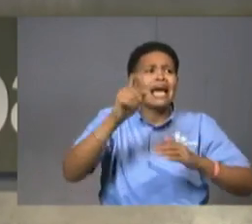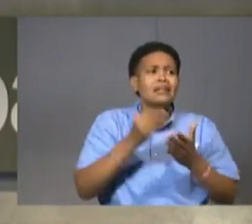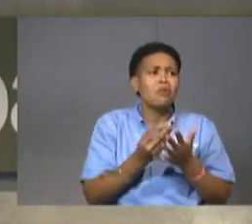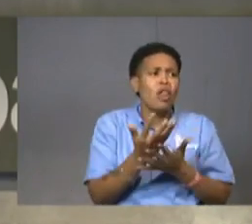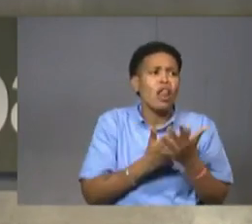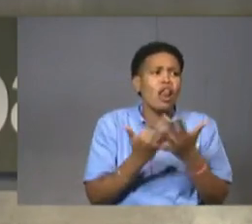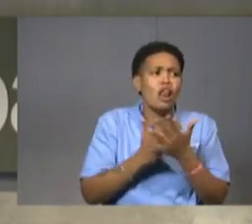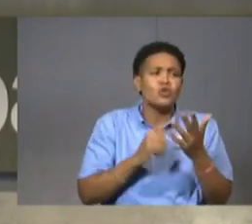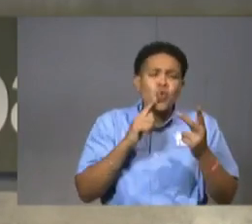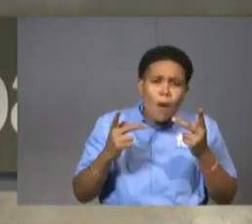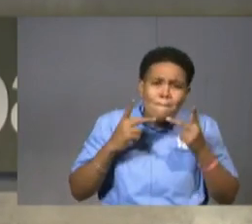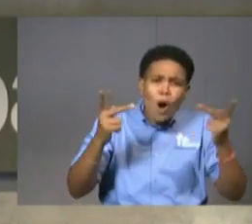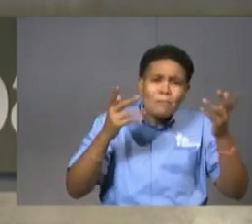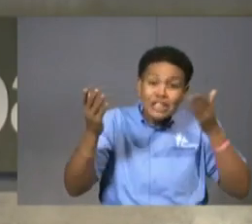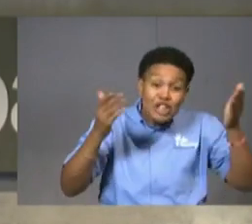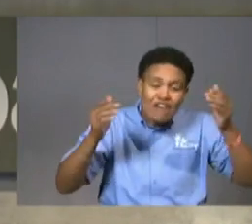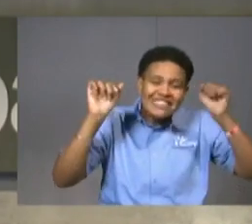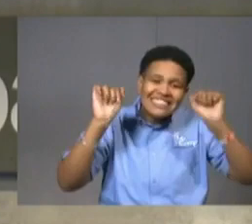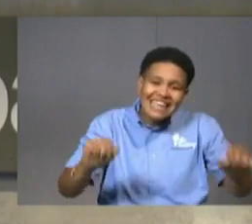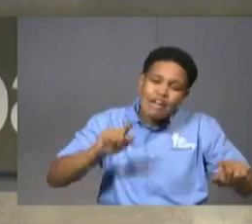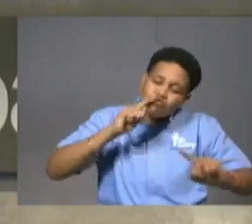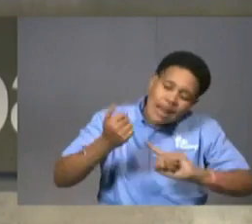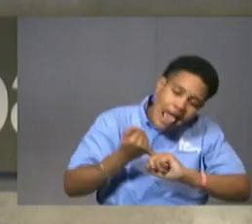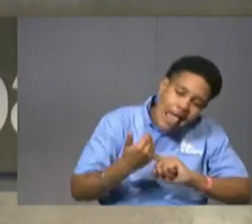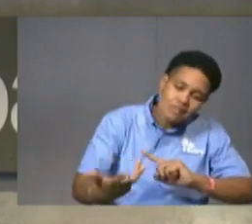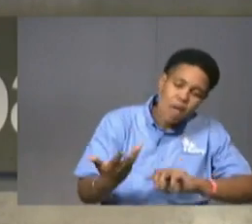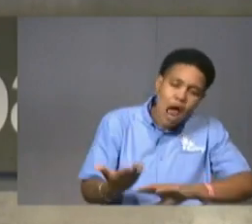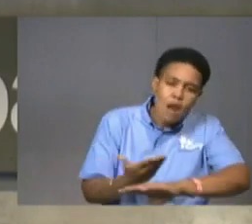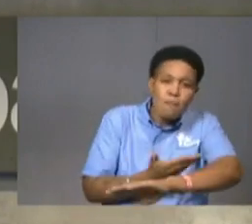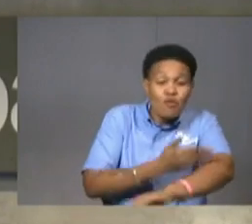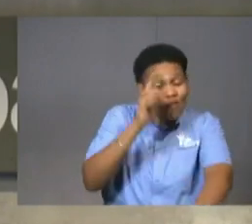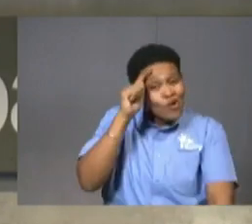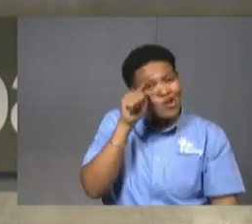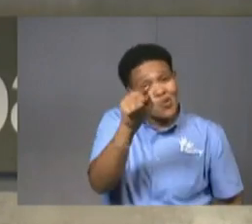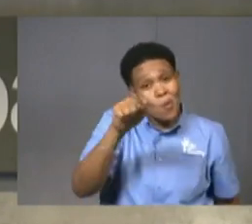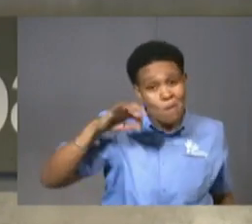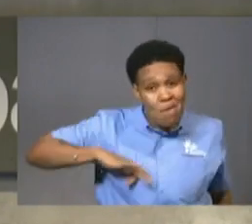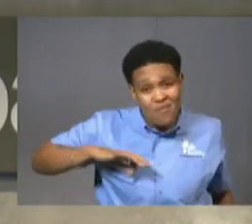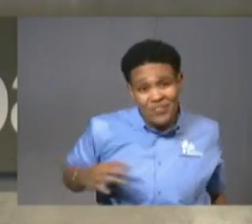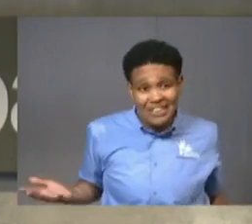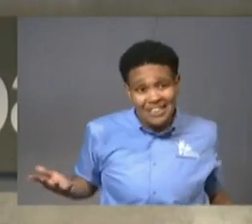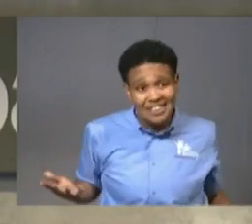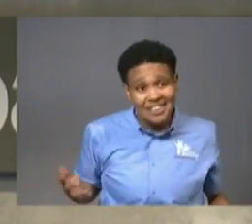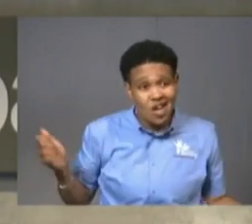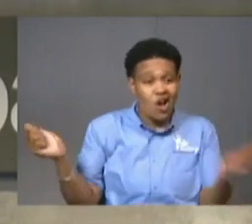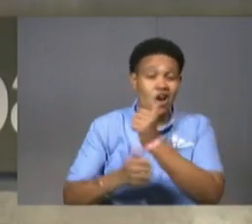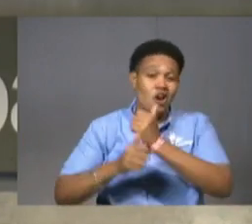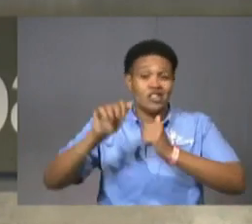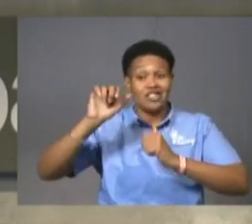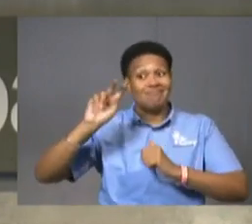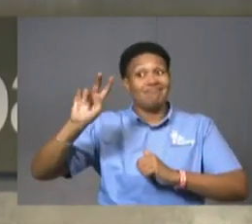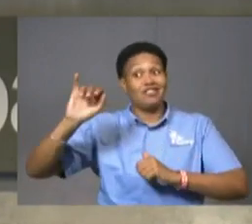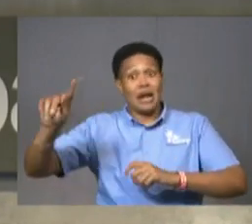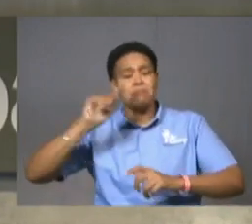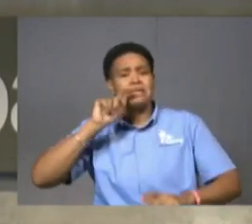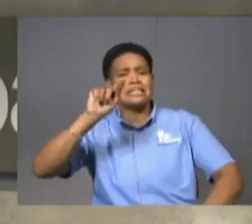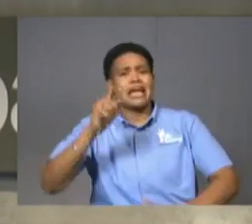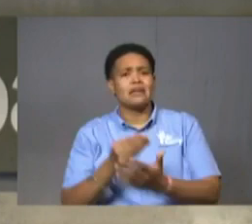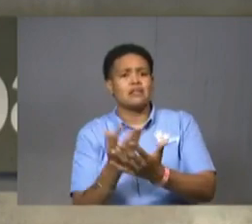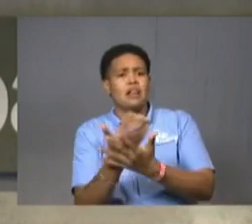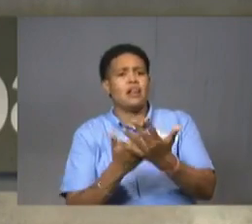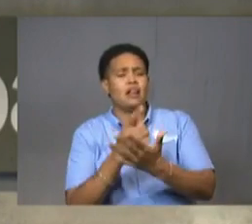public services can be expanded and improved for your benefit. Under the Jamaica Labour Party, tax revenues increased